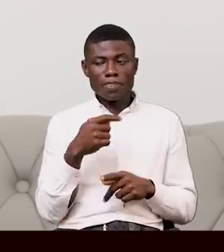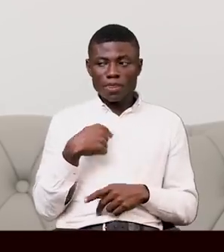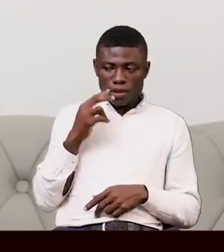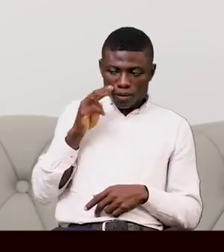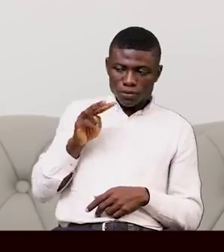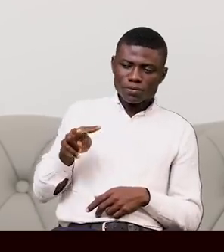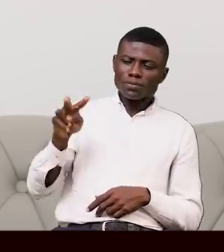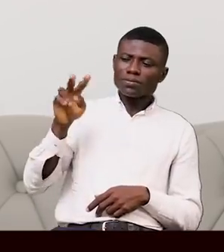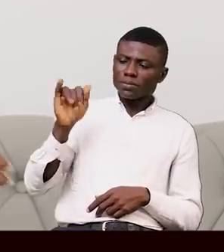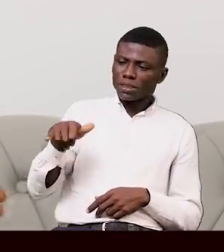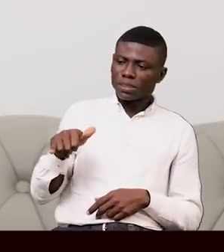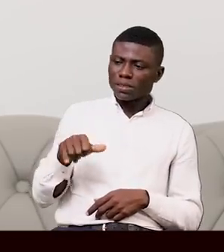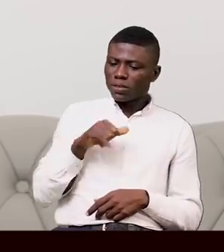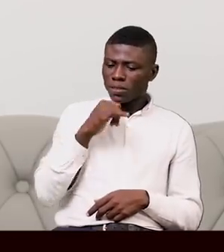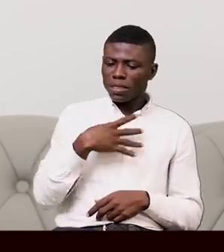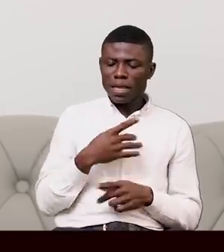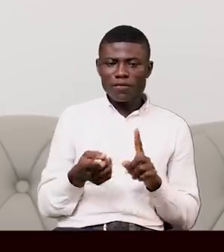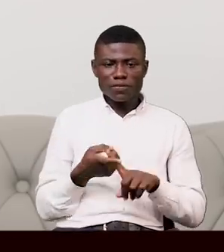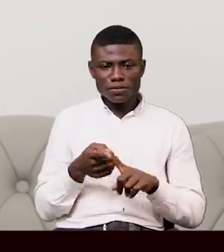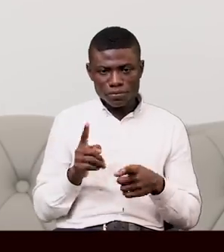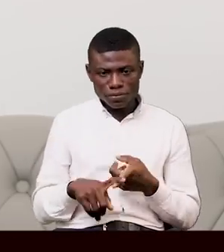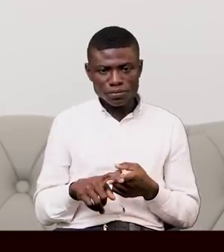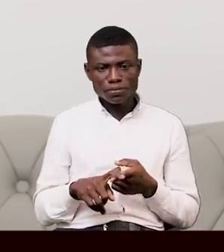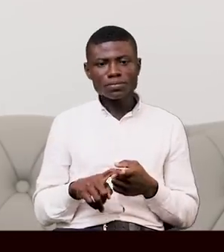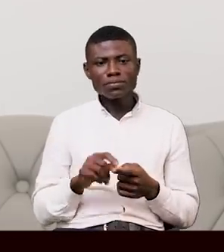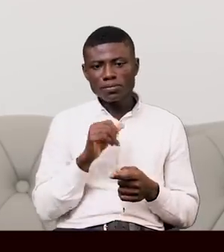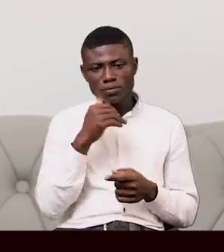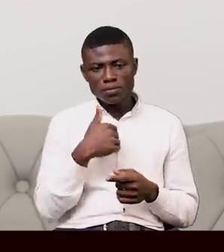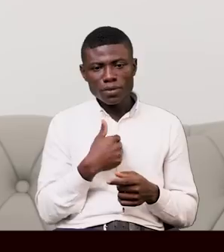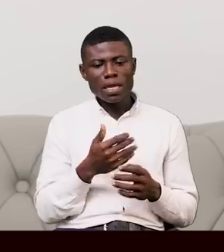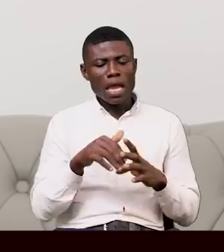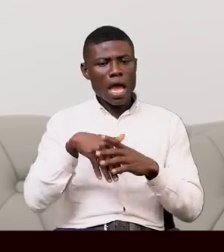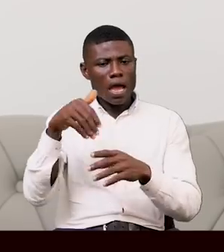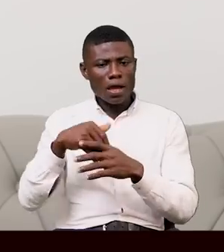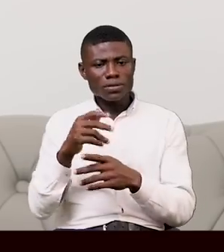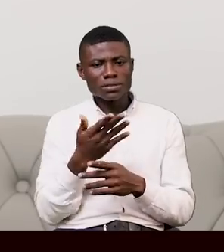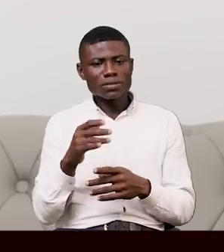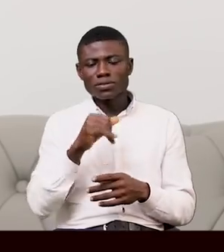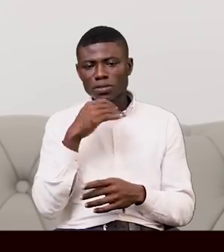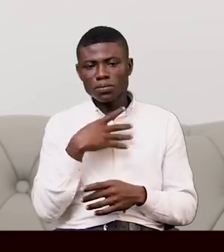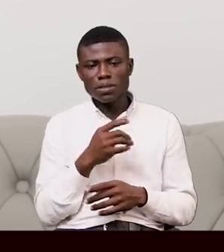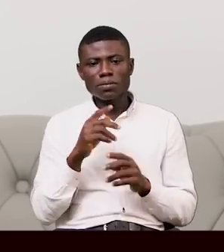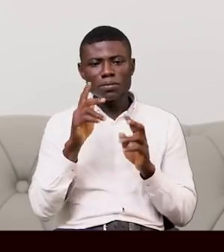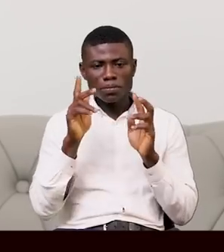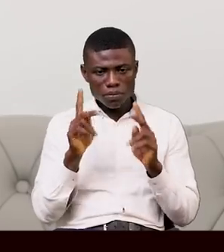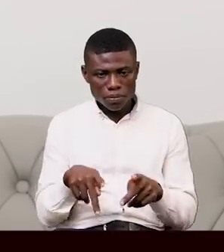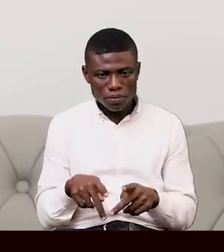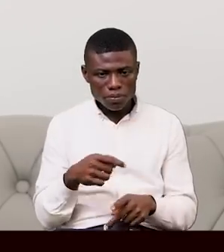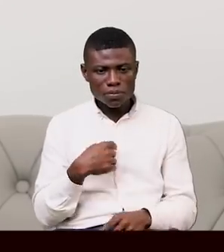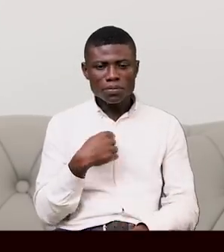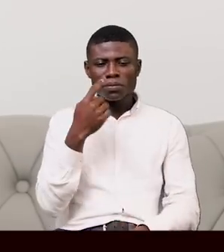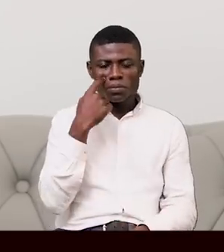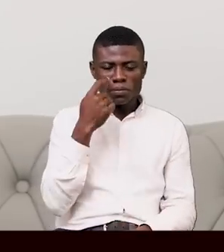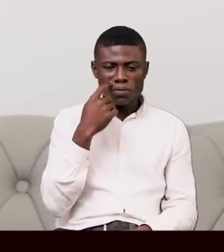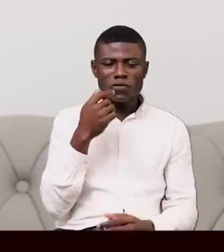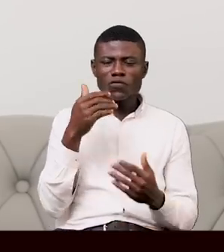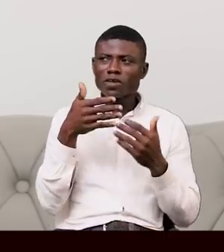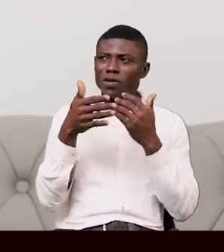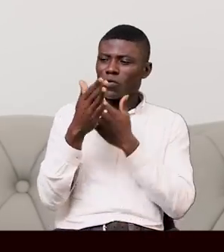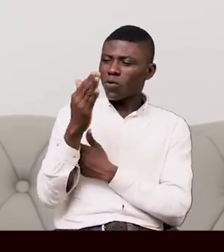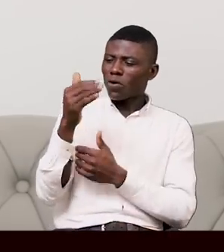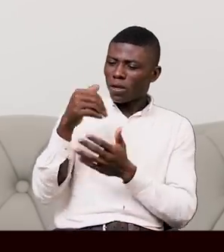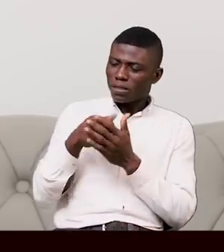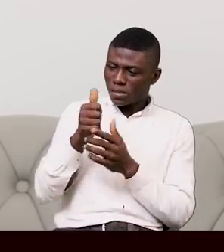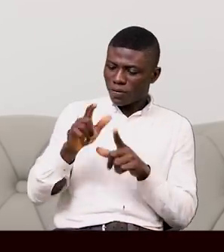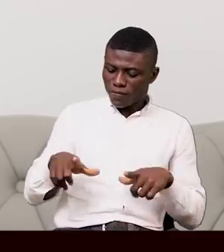whom one of us say, on pen now for some. When you'll be our peppy pee, or you'll be a me whom yammy soup, a